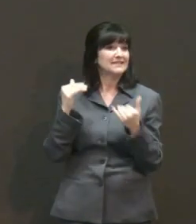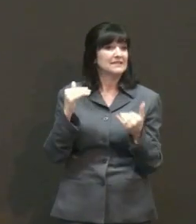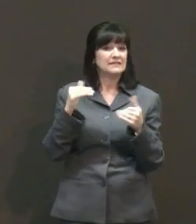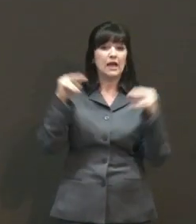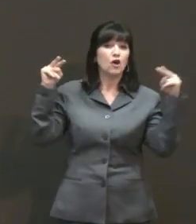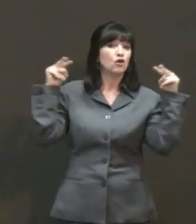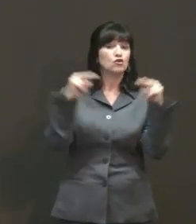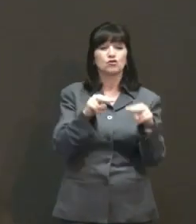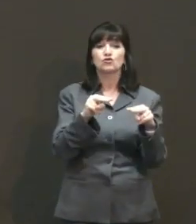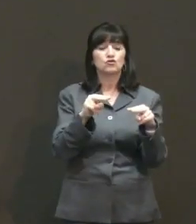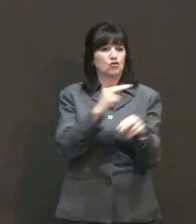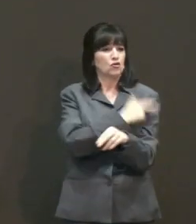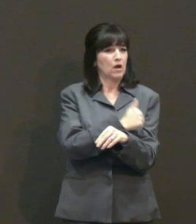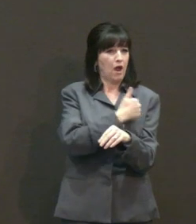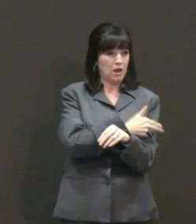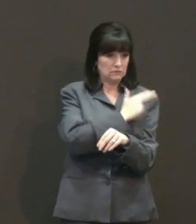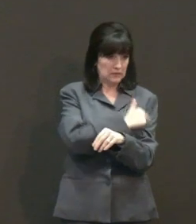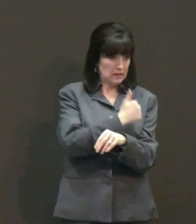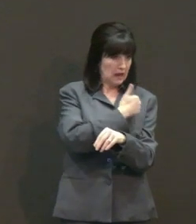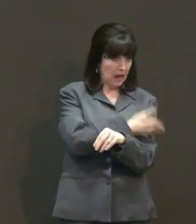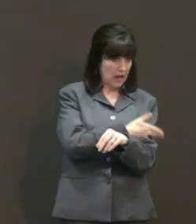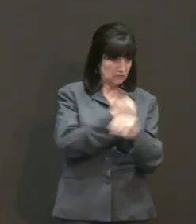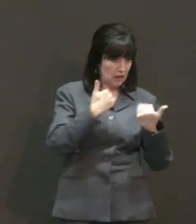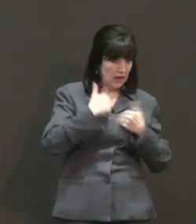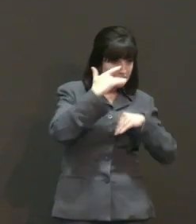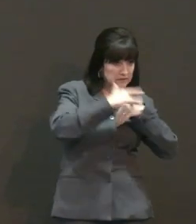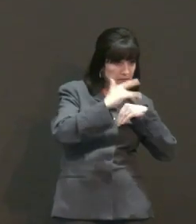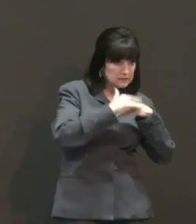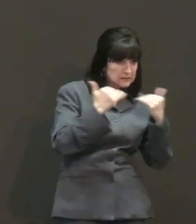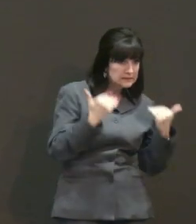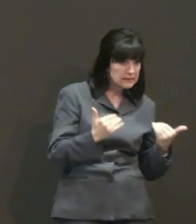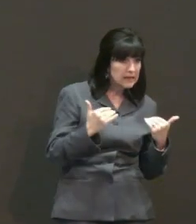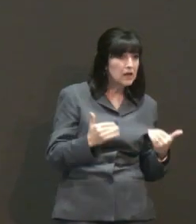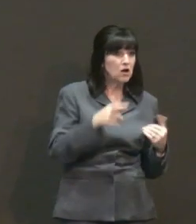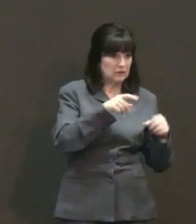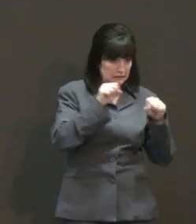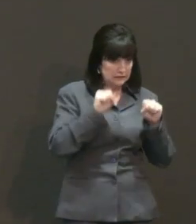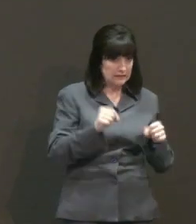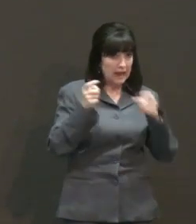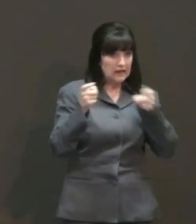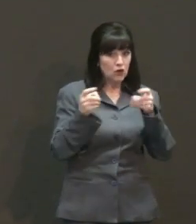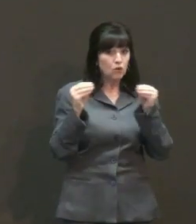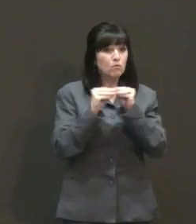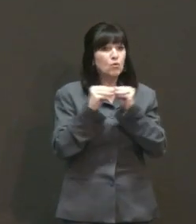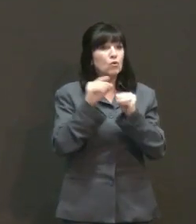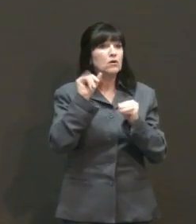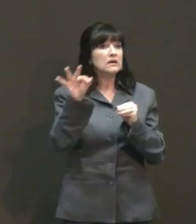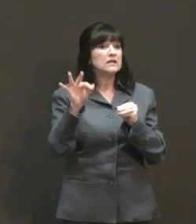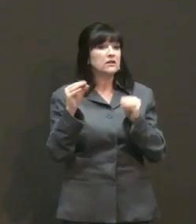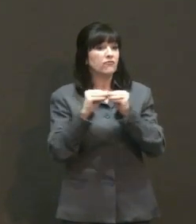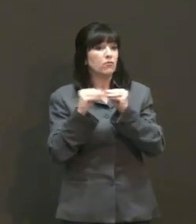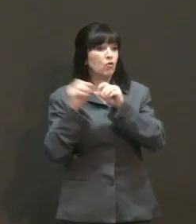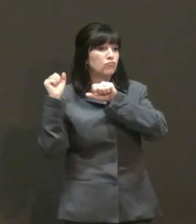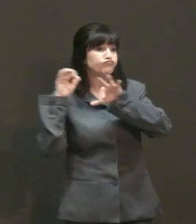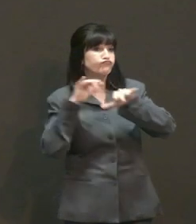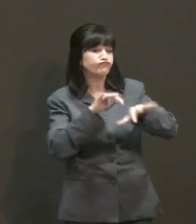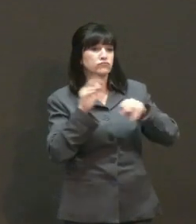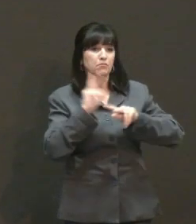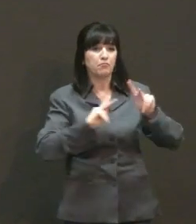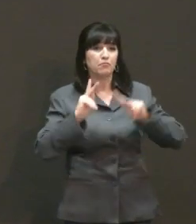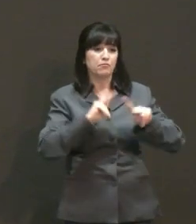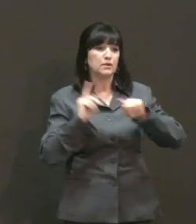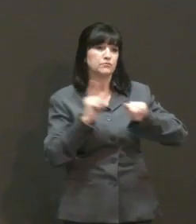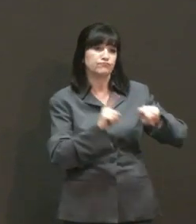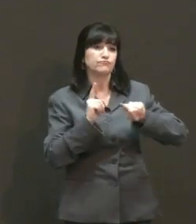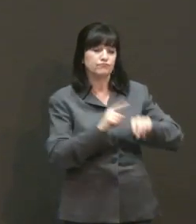the hospitals. How healthy are they now, and what could they handle before we need to provide some assistance? So he